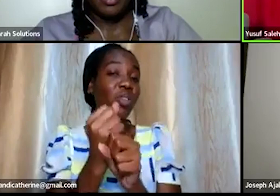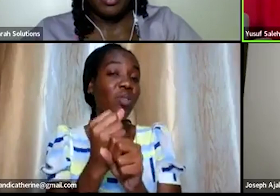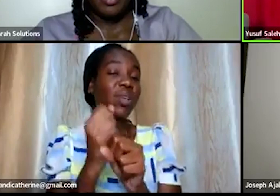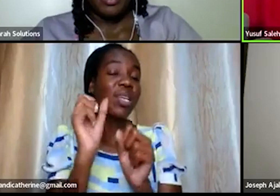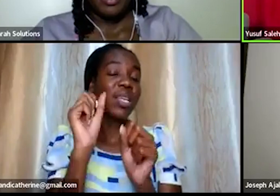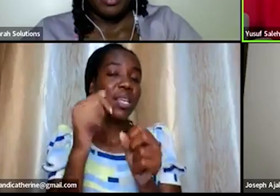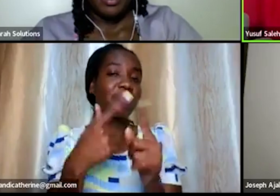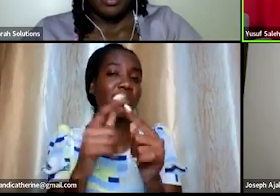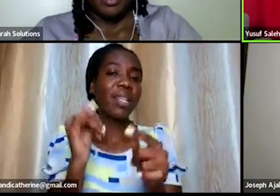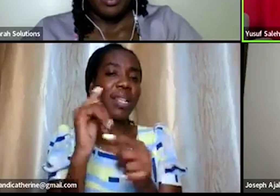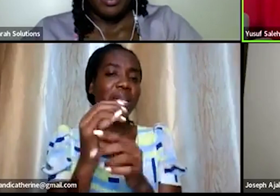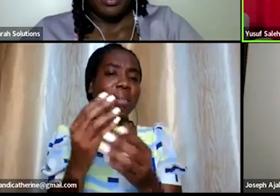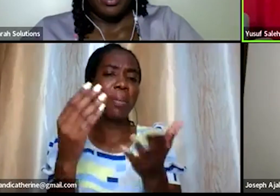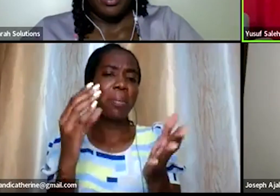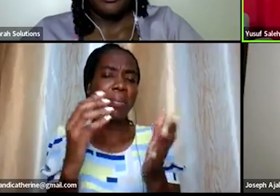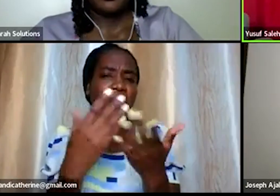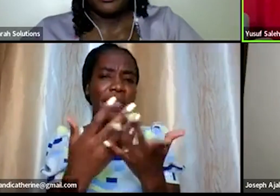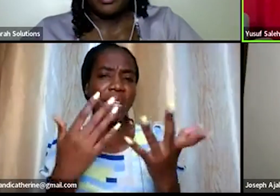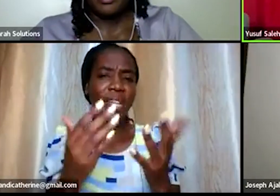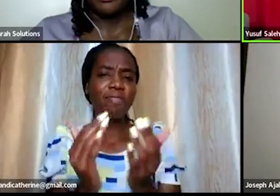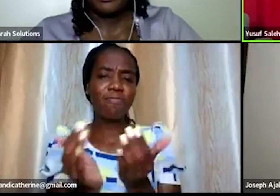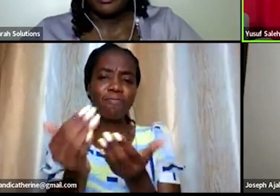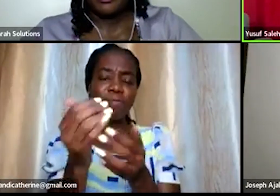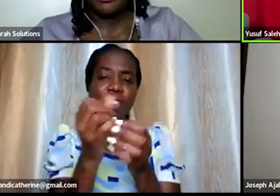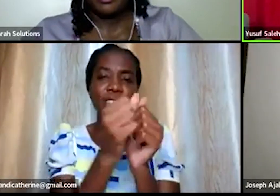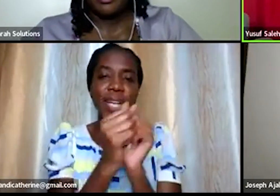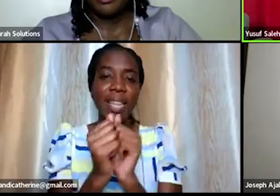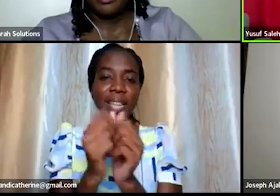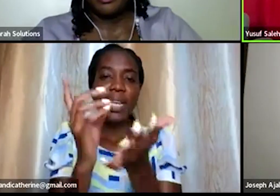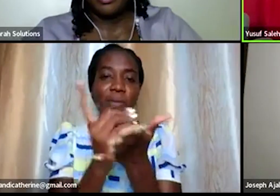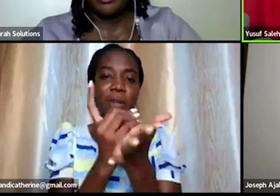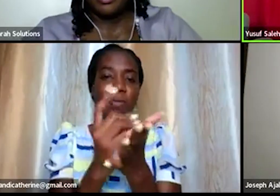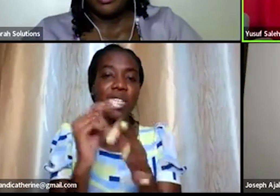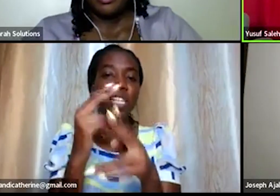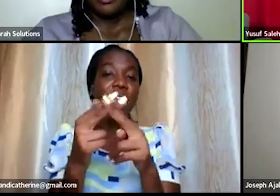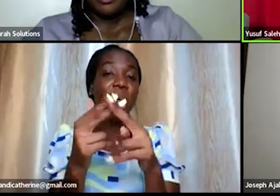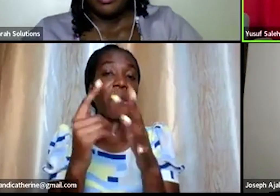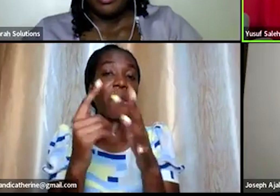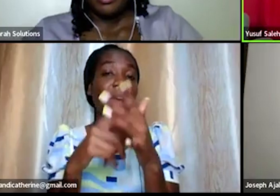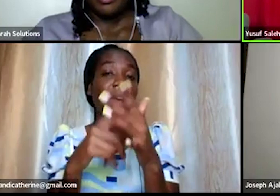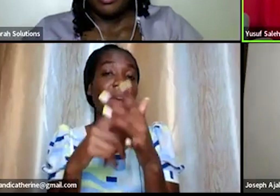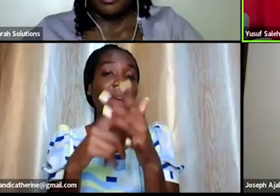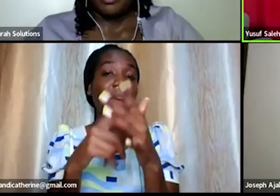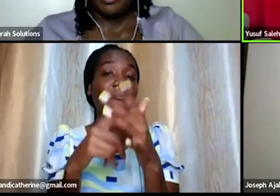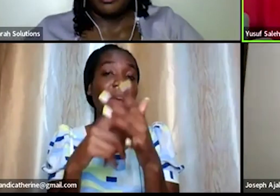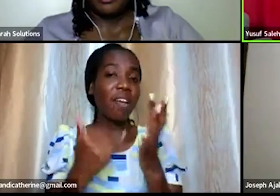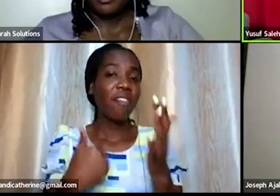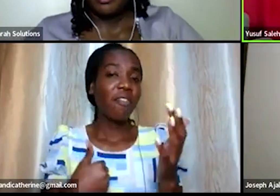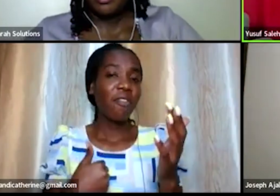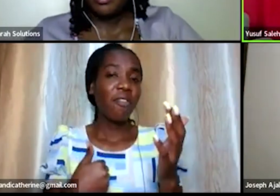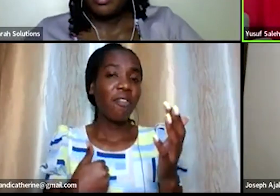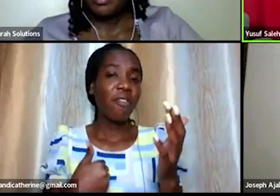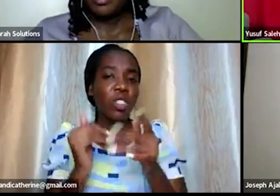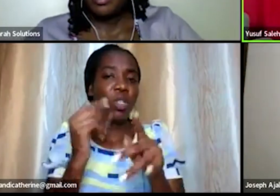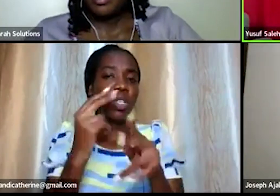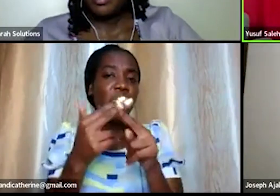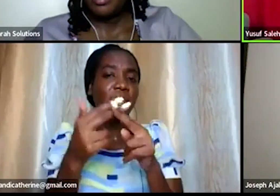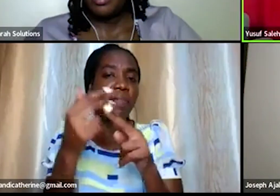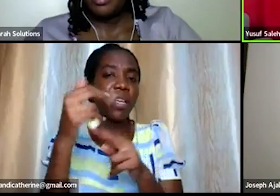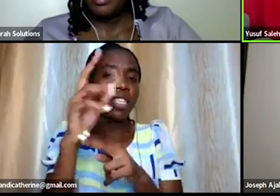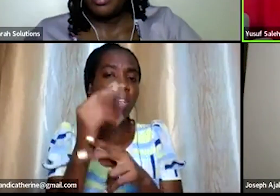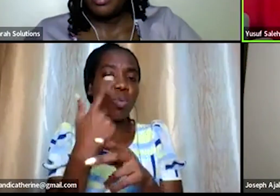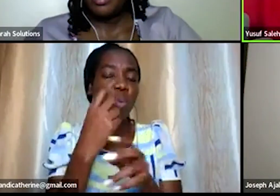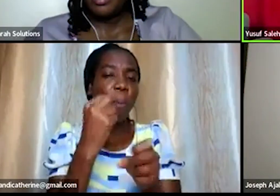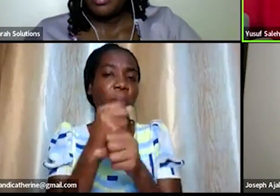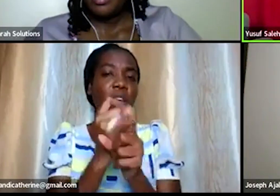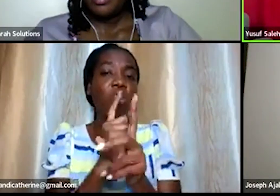have been brought together to a department called HR. And there's this person called HR who is supposed to ensure